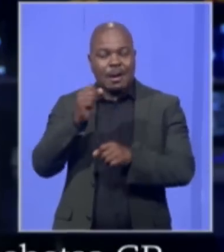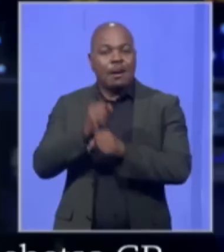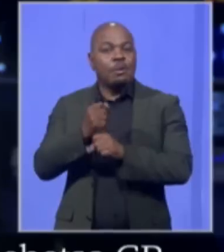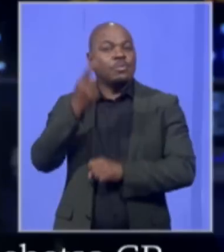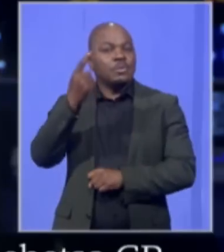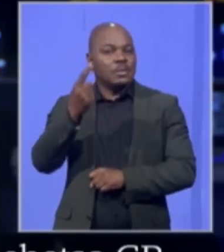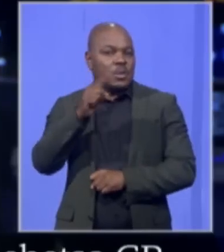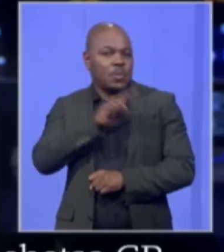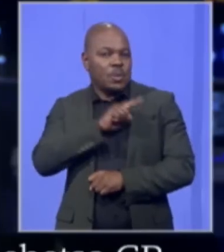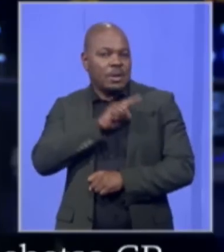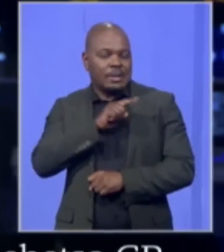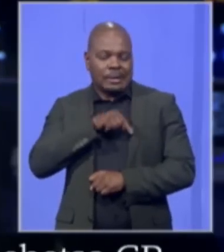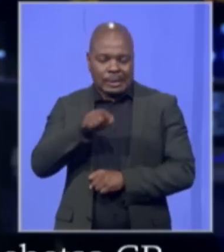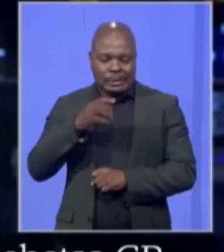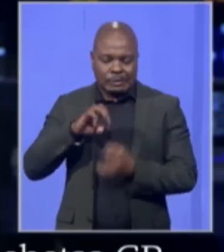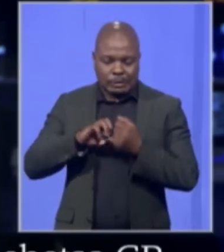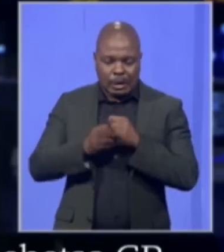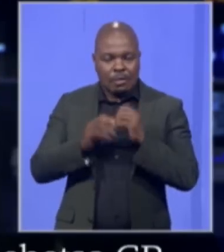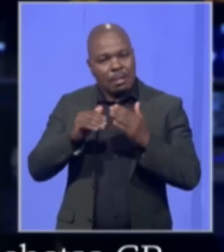mora mohato wa ho